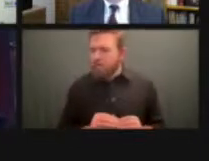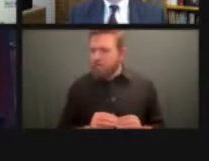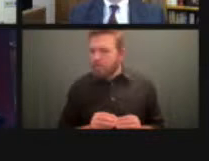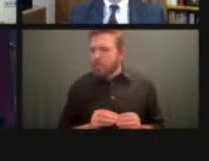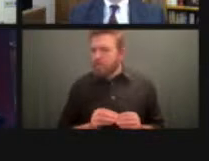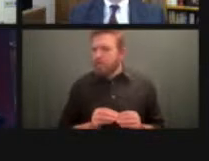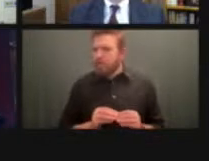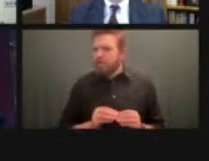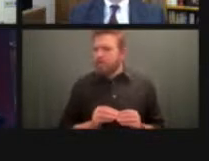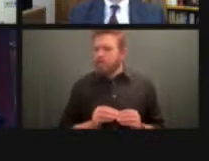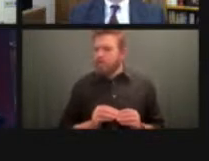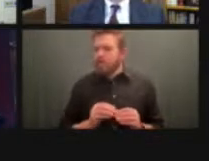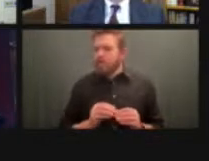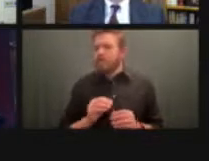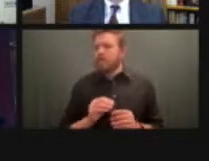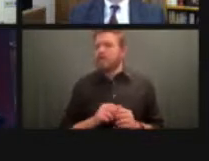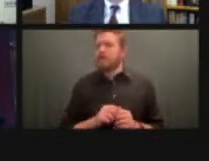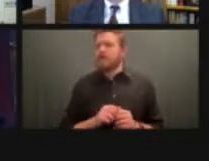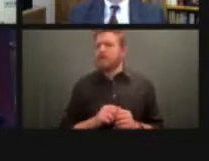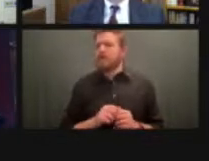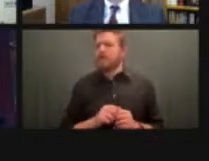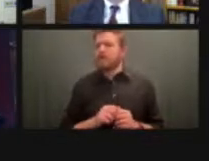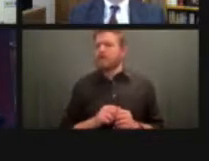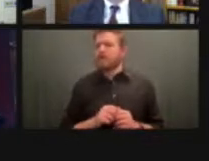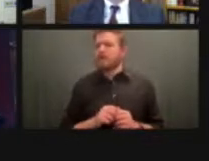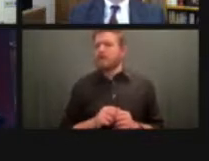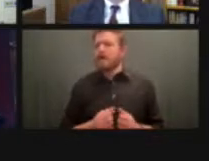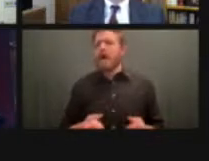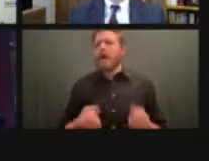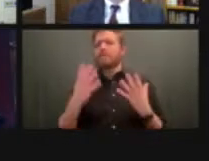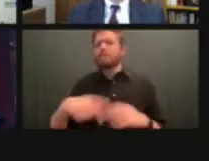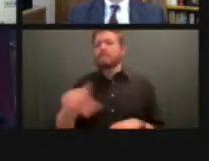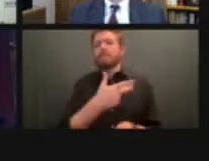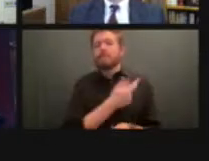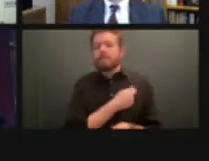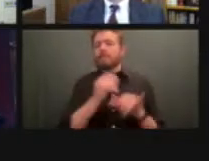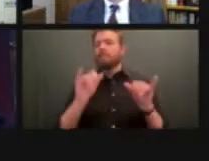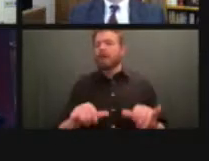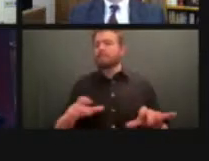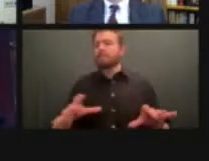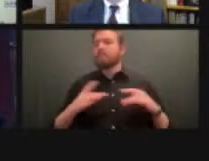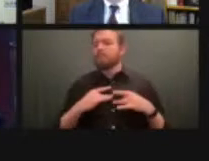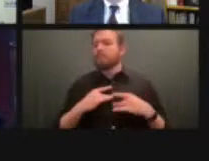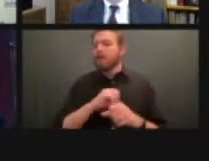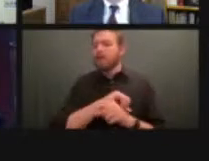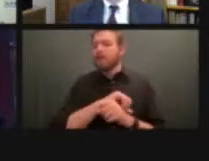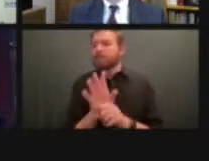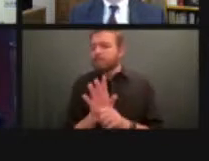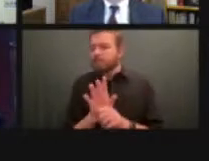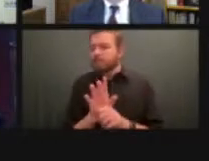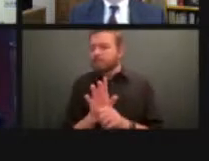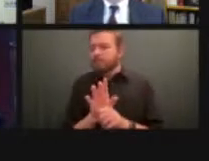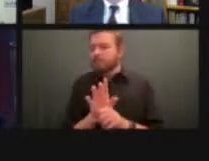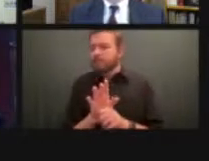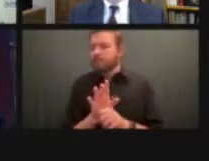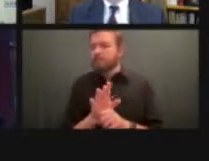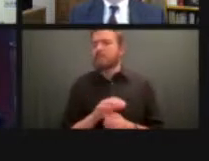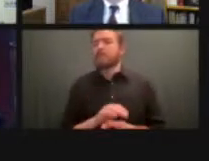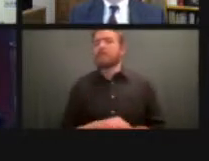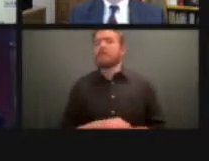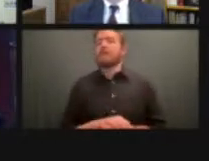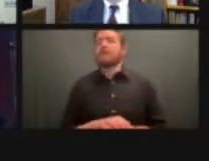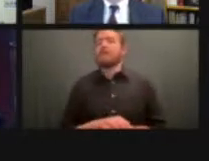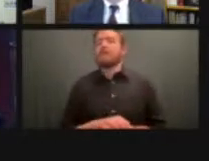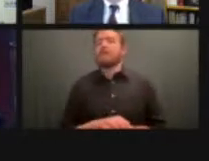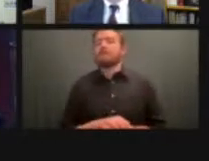among vaccinated folks are for a COVID illness, especially whether they have received a booster, as